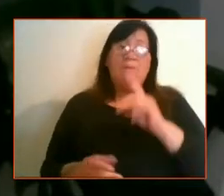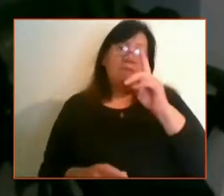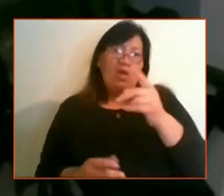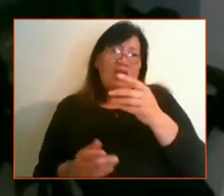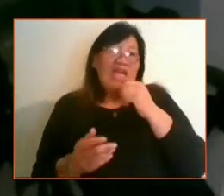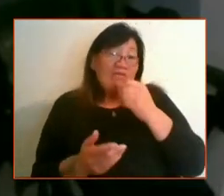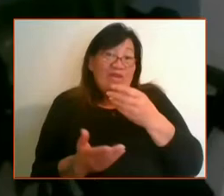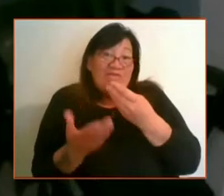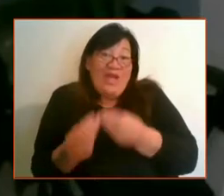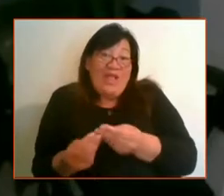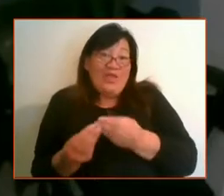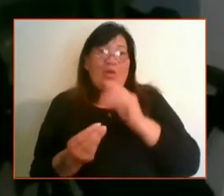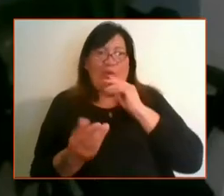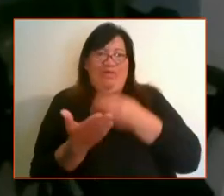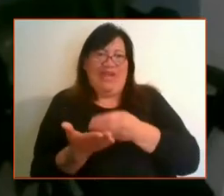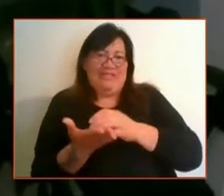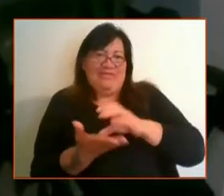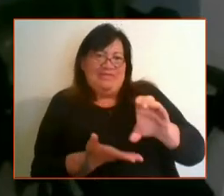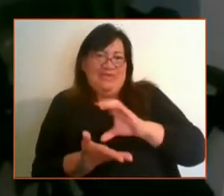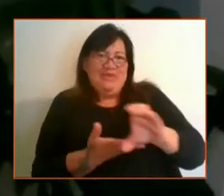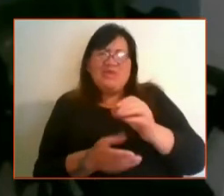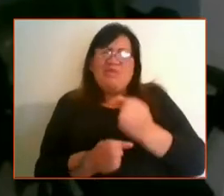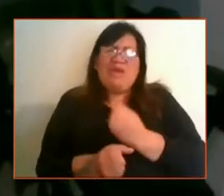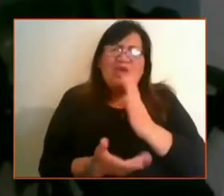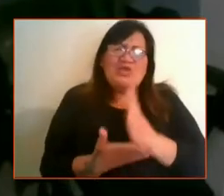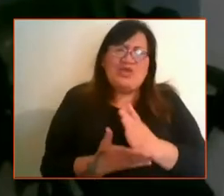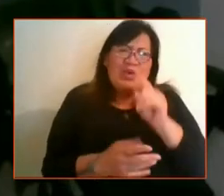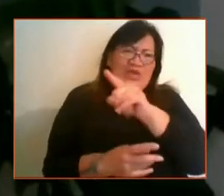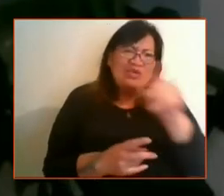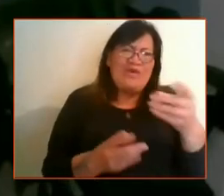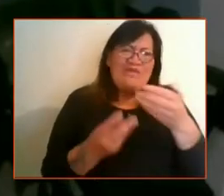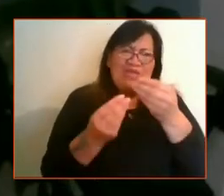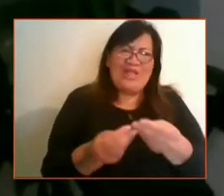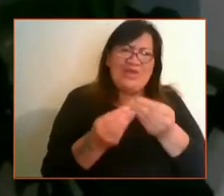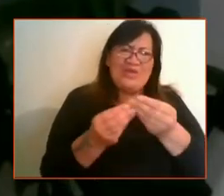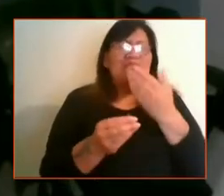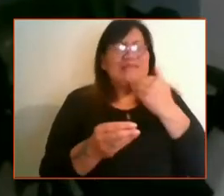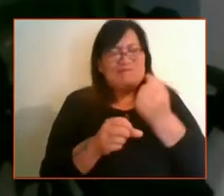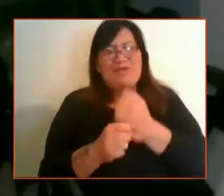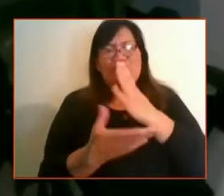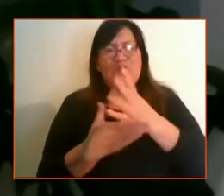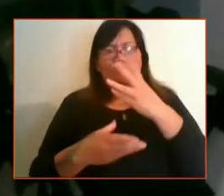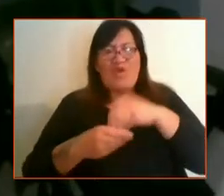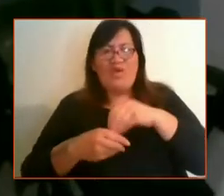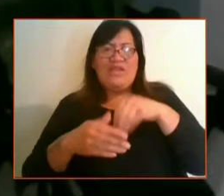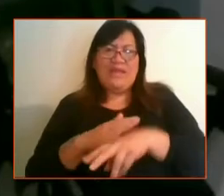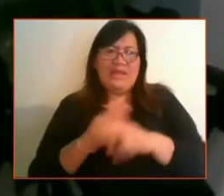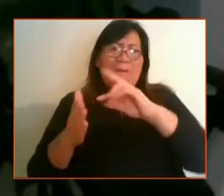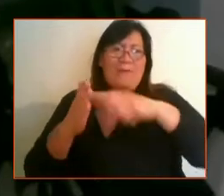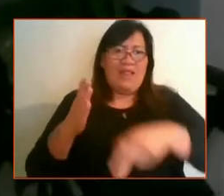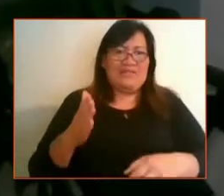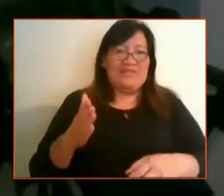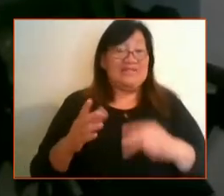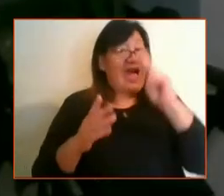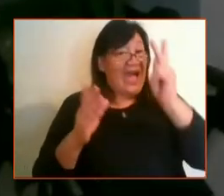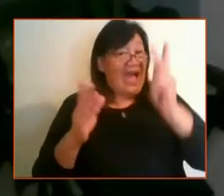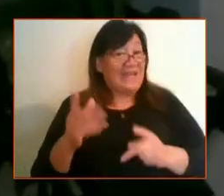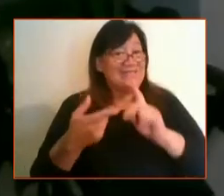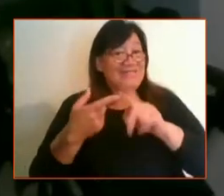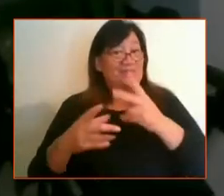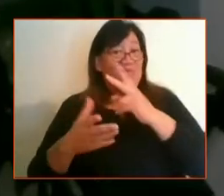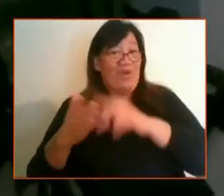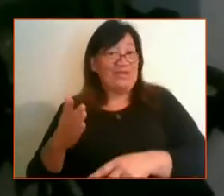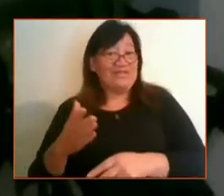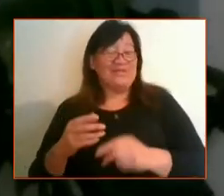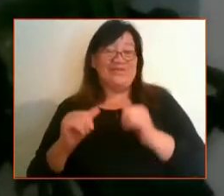value. So make yourselves valued and please get involved in the politics. Art is political. Thank you for that. Okay, and we're going